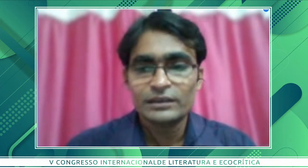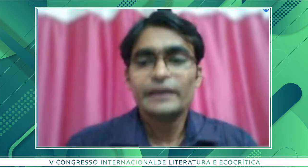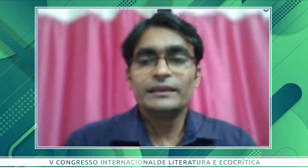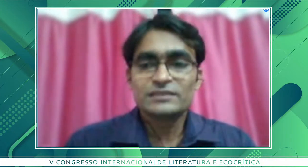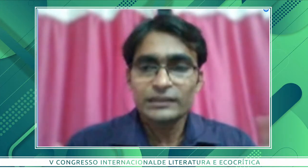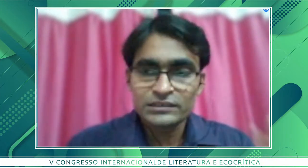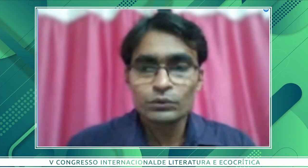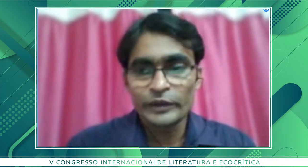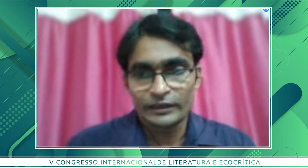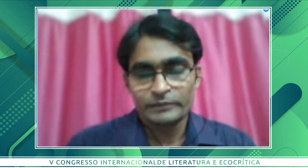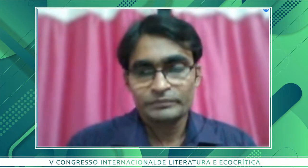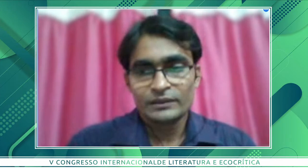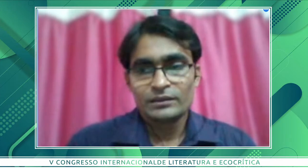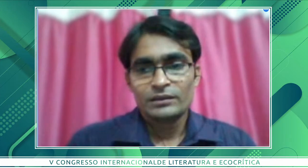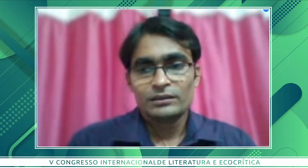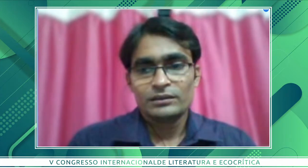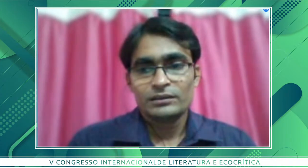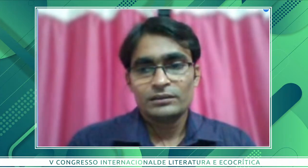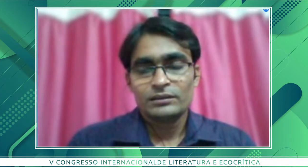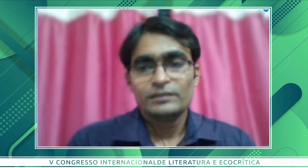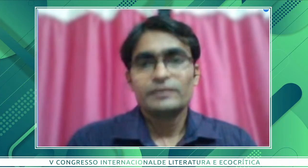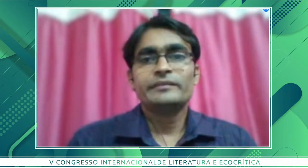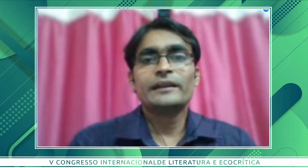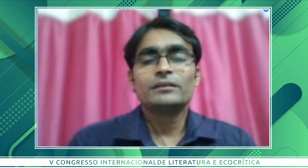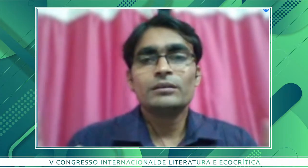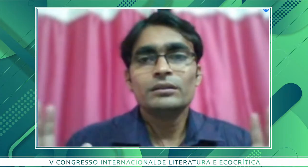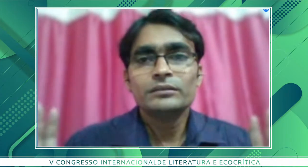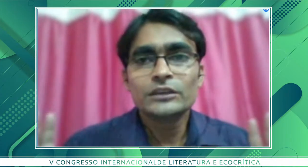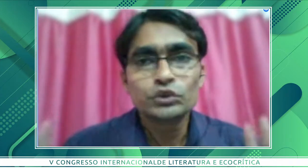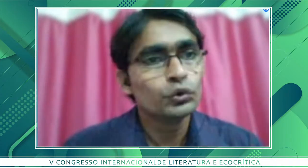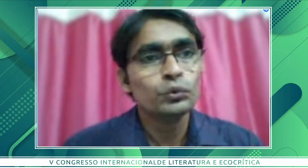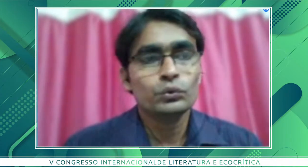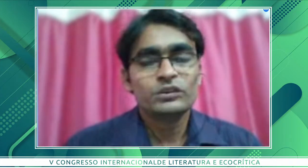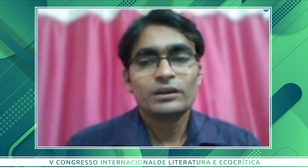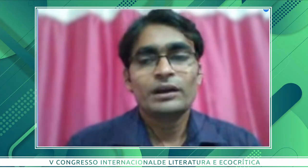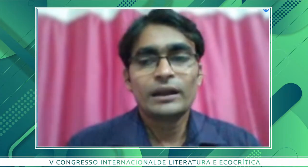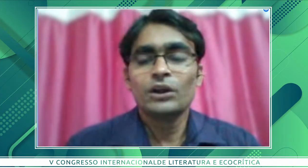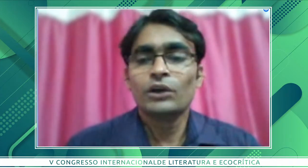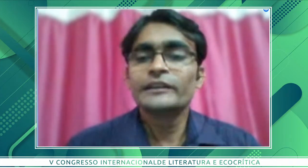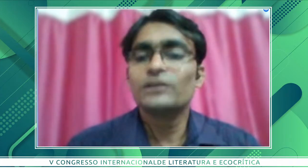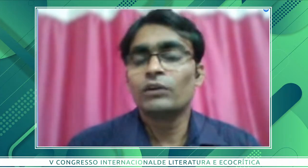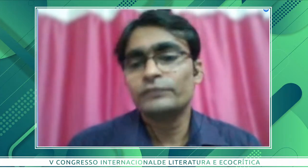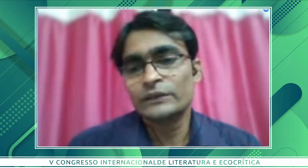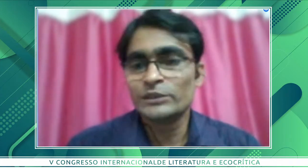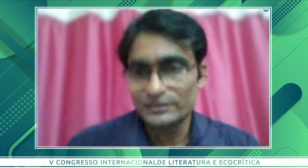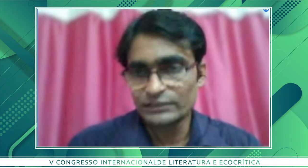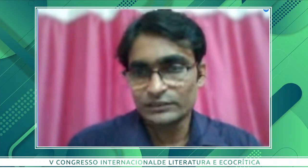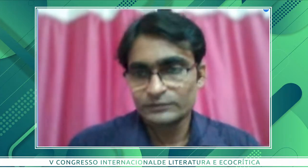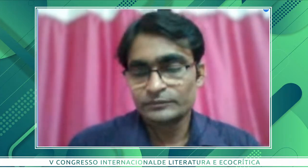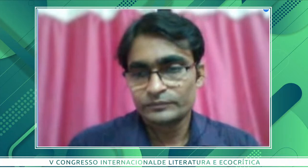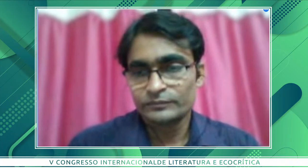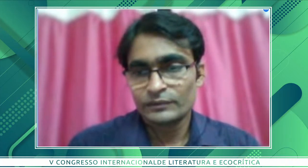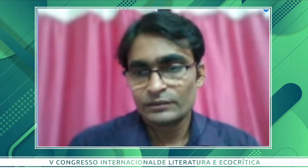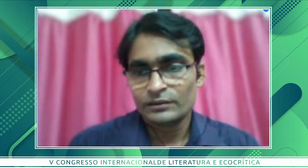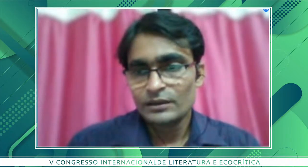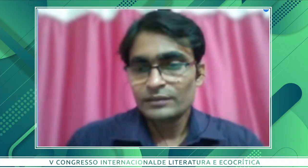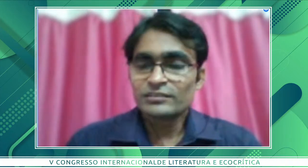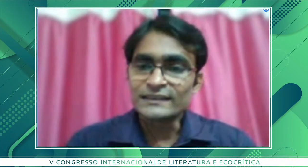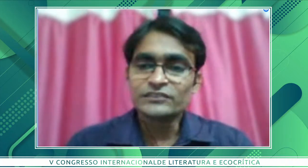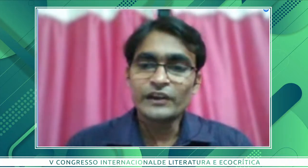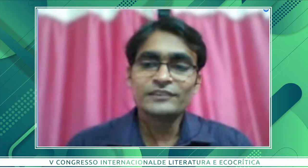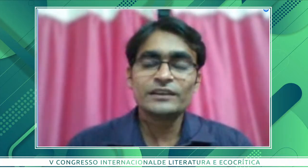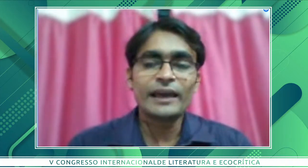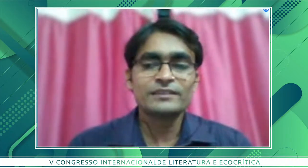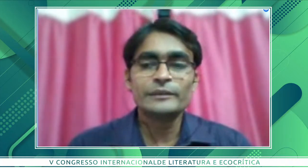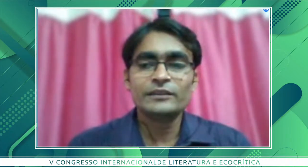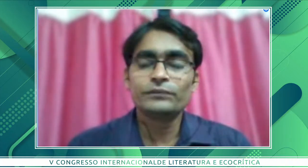crocodiles, in such a way that the two are not in conflict with each other. Now,